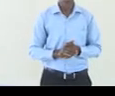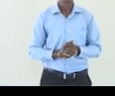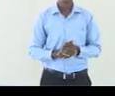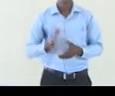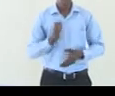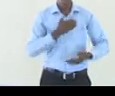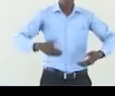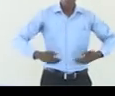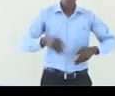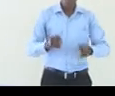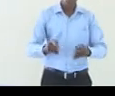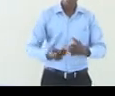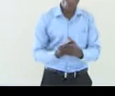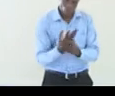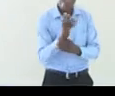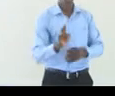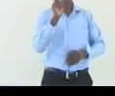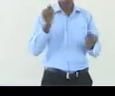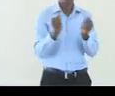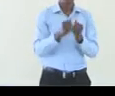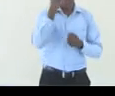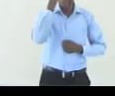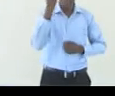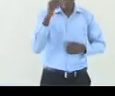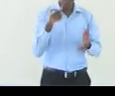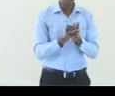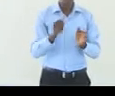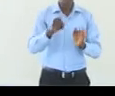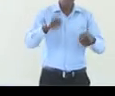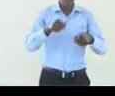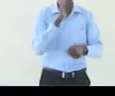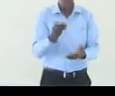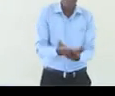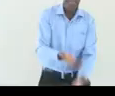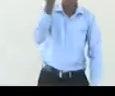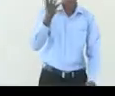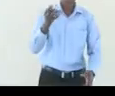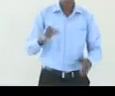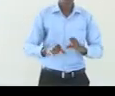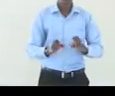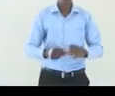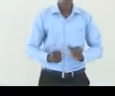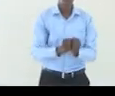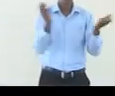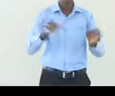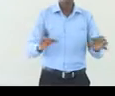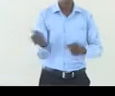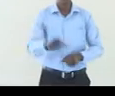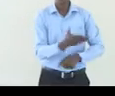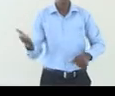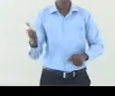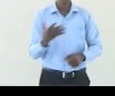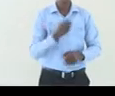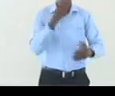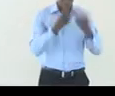And our young people are growing up with that idea that you can be a millionaire without doing anything. And